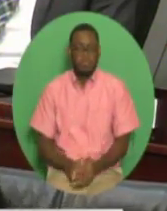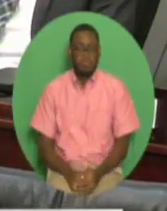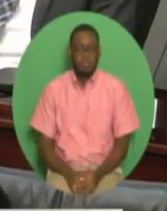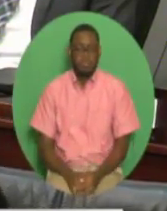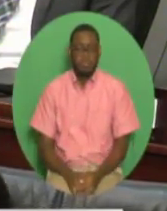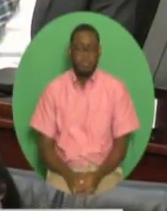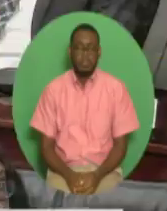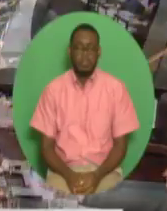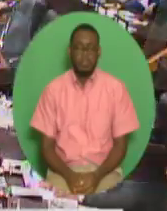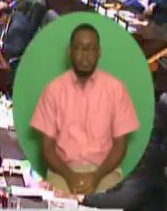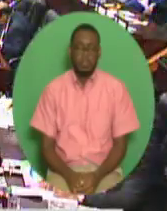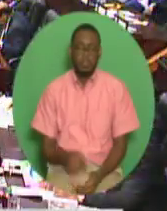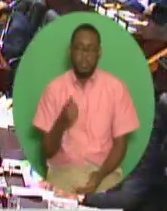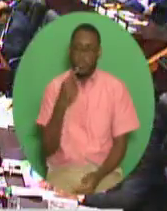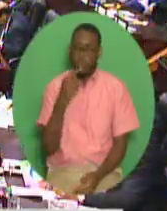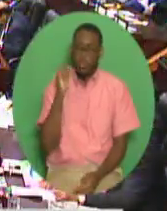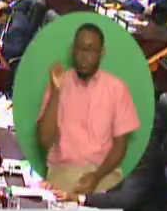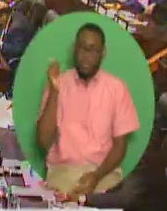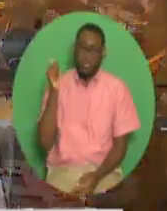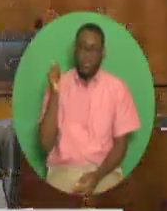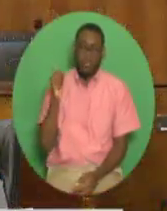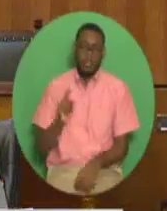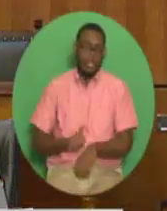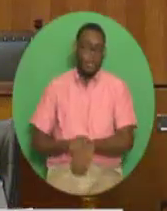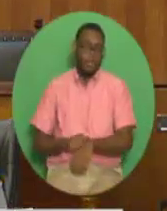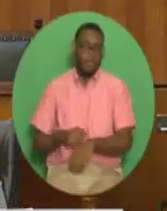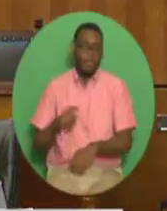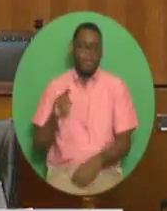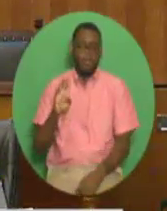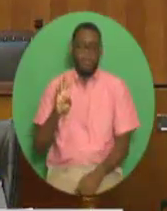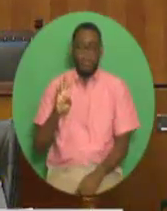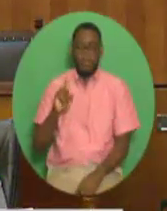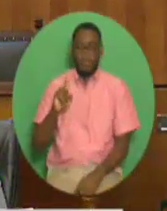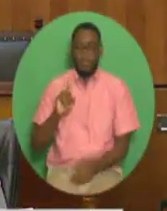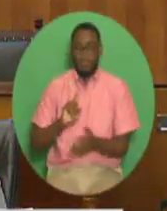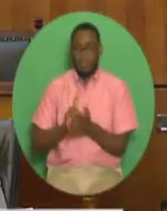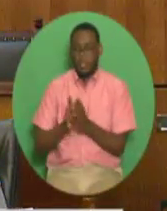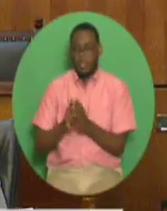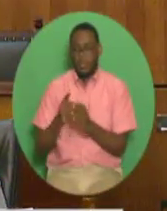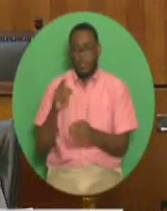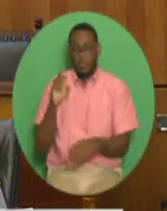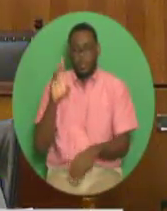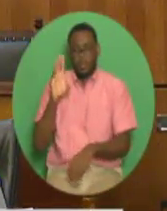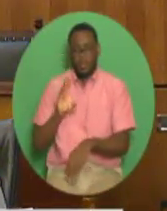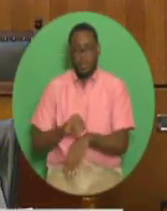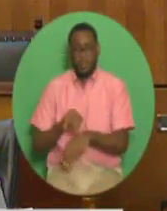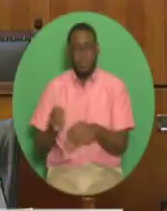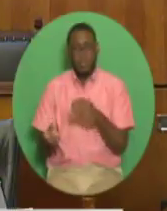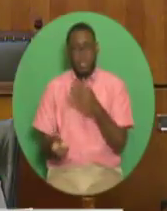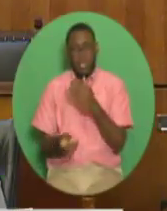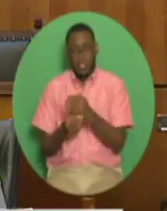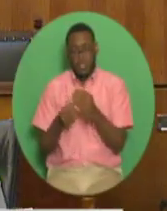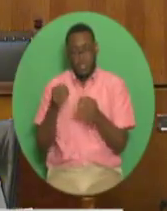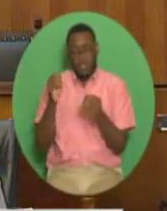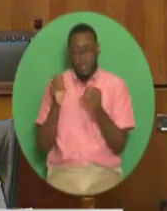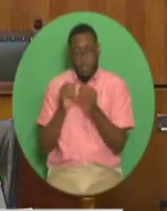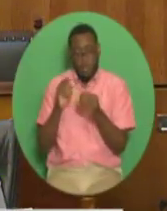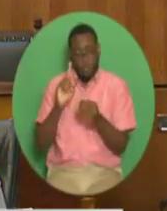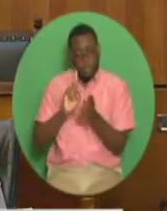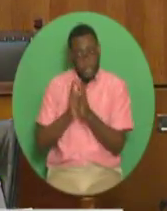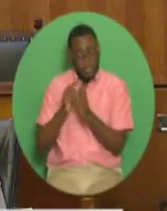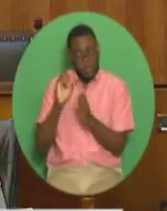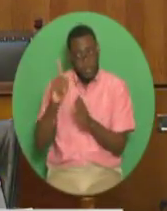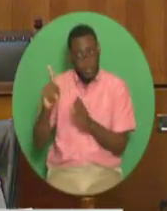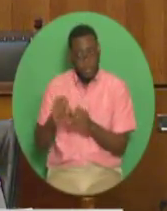Honourable Member Farima, your original 5 minutes are now spent. You're entitled to 10 more minutes if you wish to